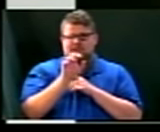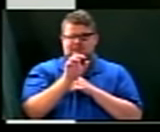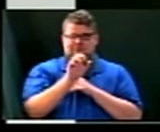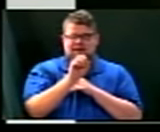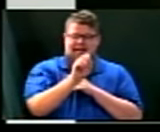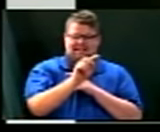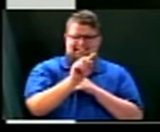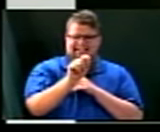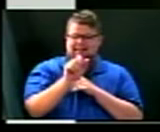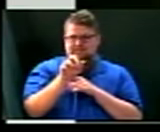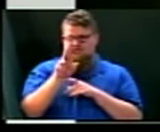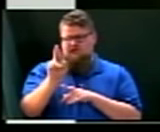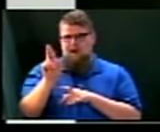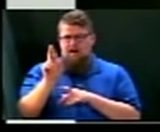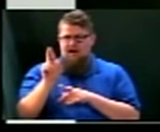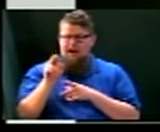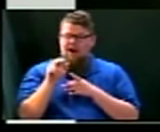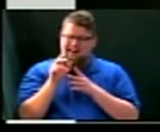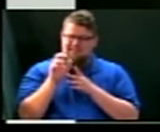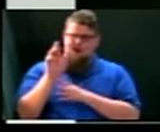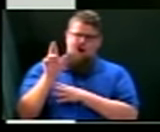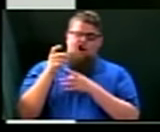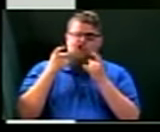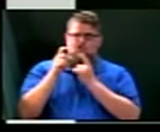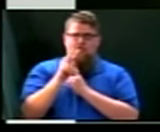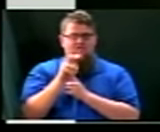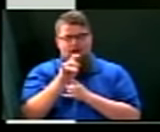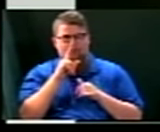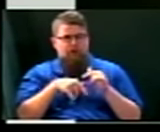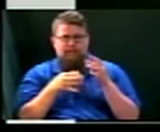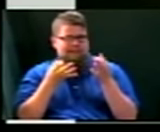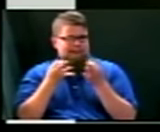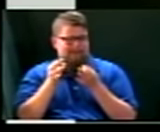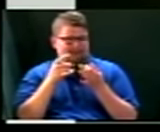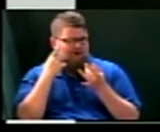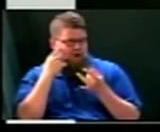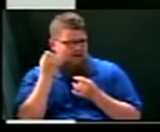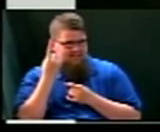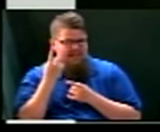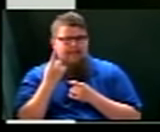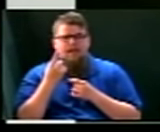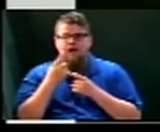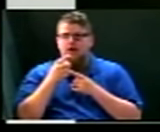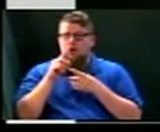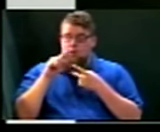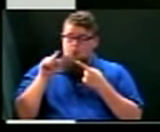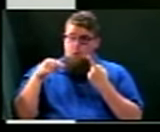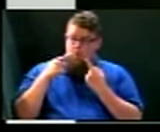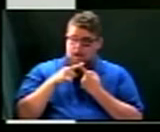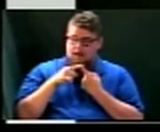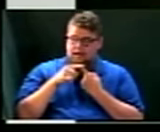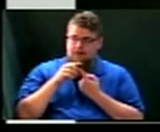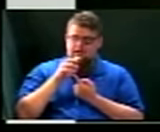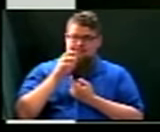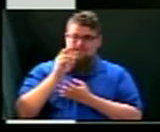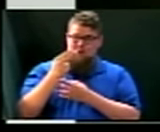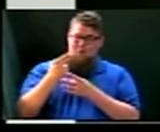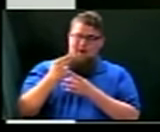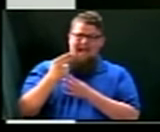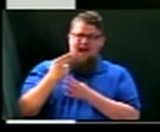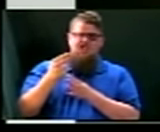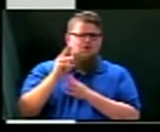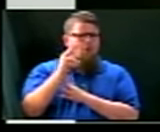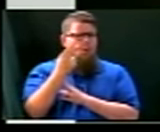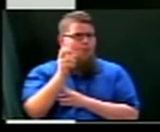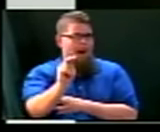haven't got there yet. They didn't know how to spell the word when because when has an H in it and